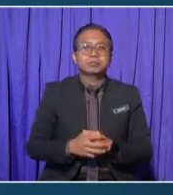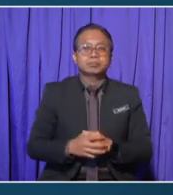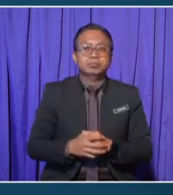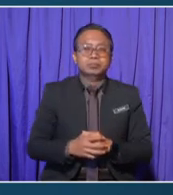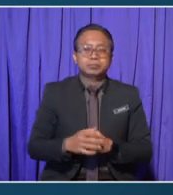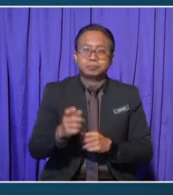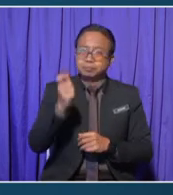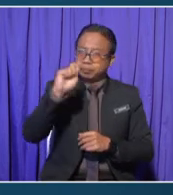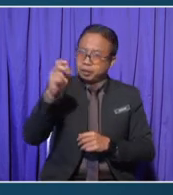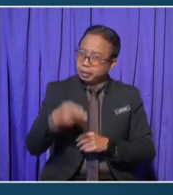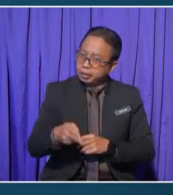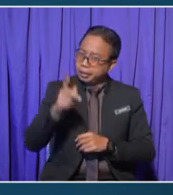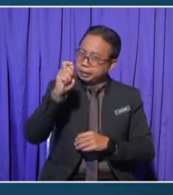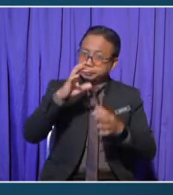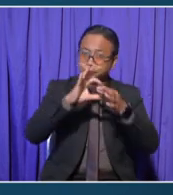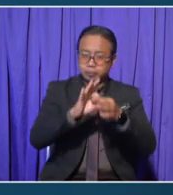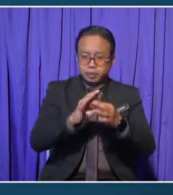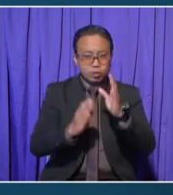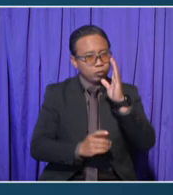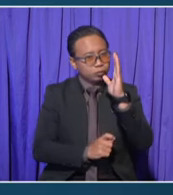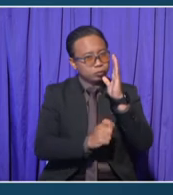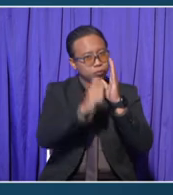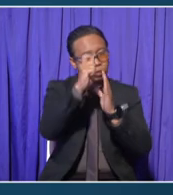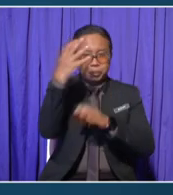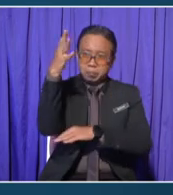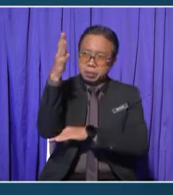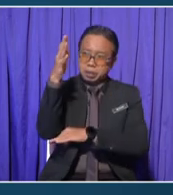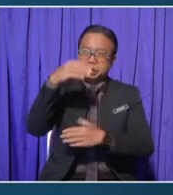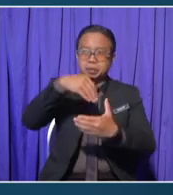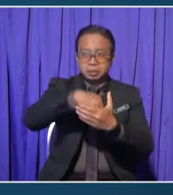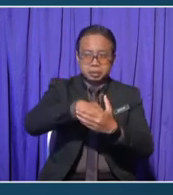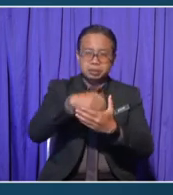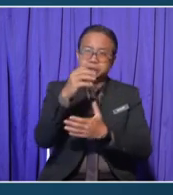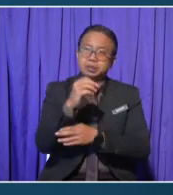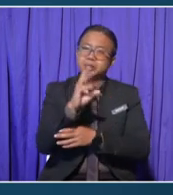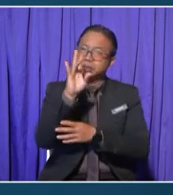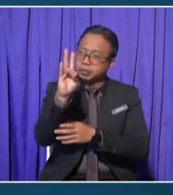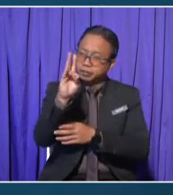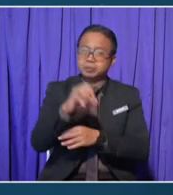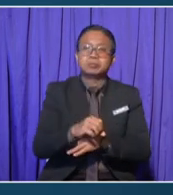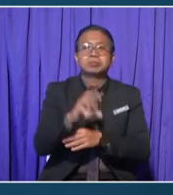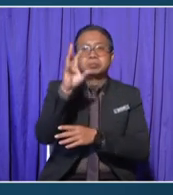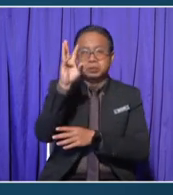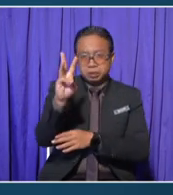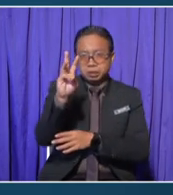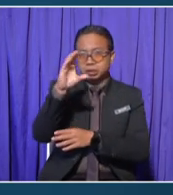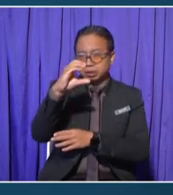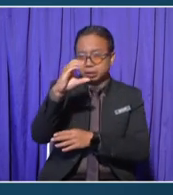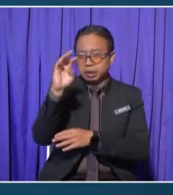The height of the growing plant in day 7 is 6 cm.